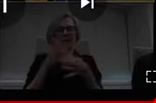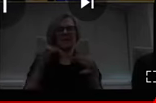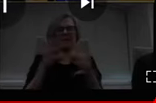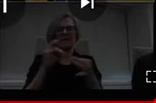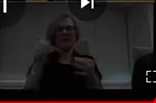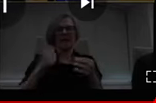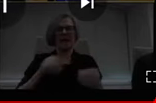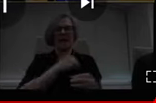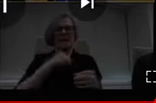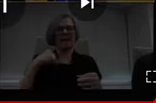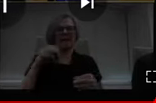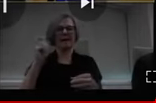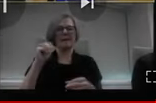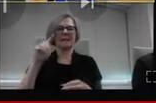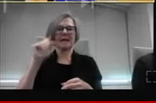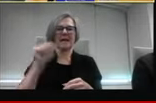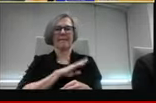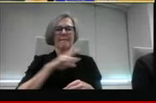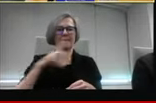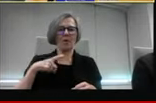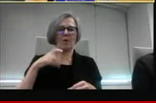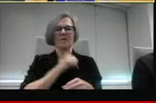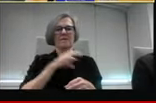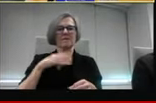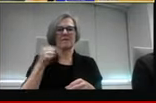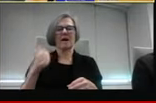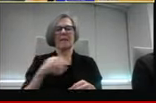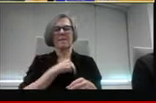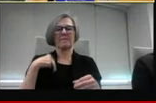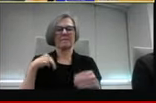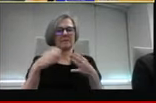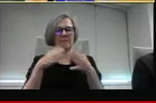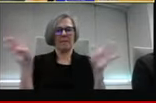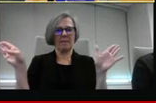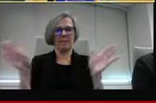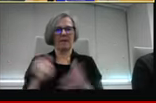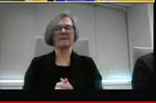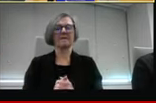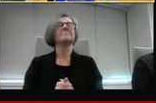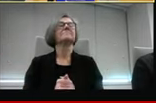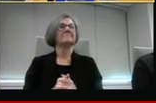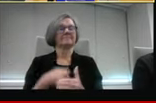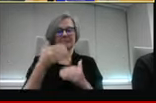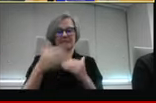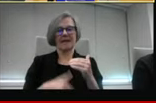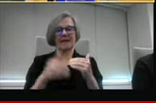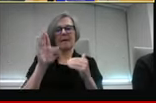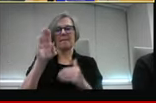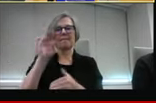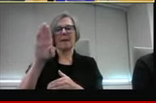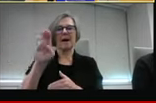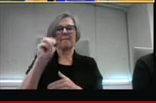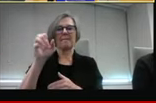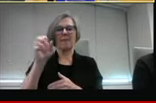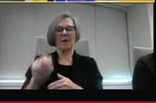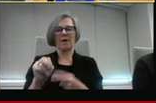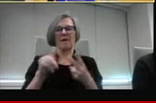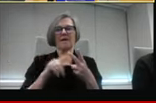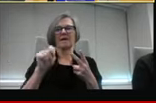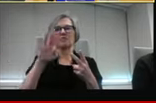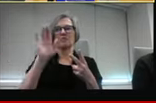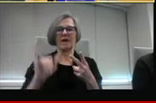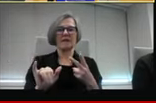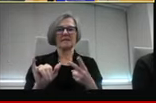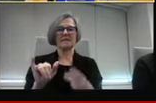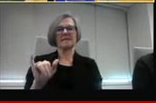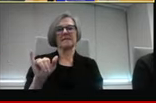about any member of the MTA board or staff or other members of the public the next speaker will be Bob Martin followed by